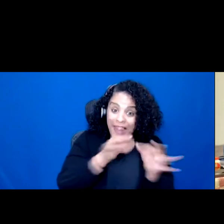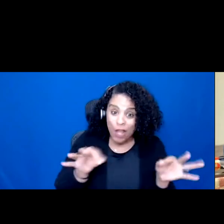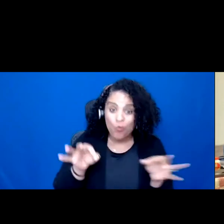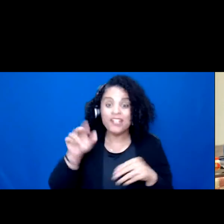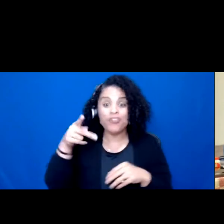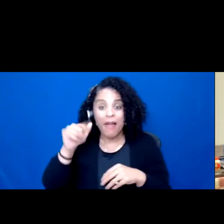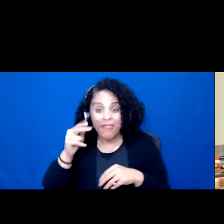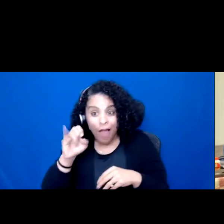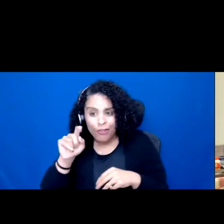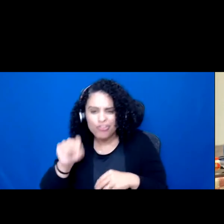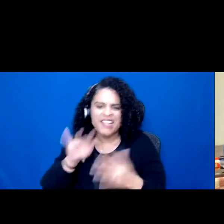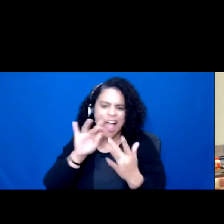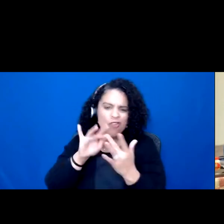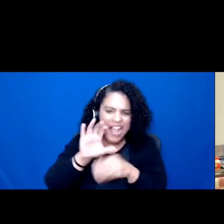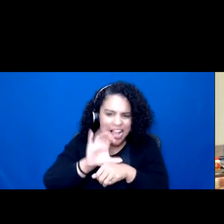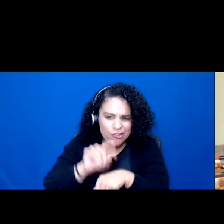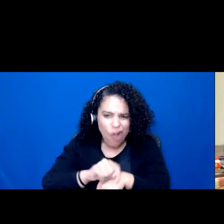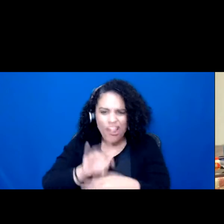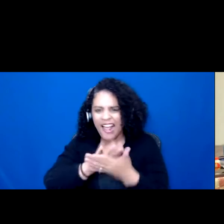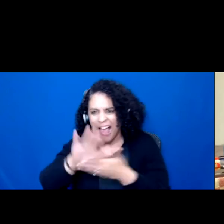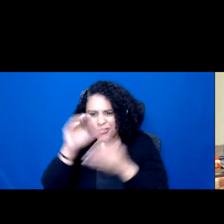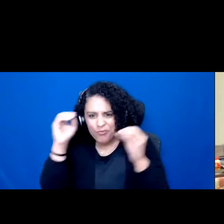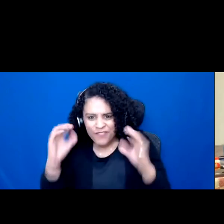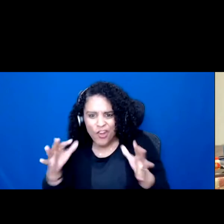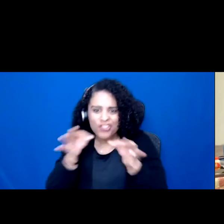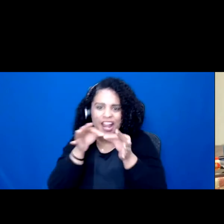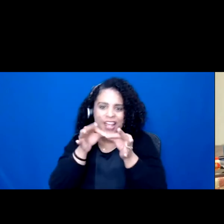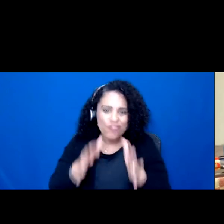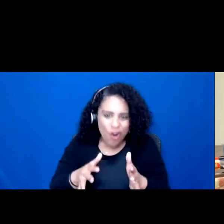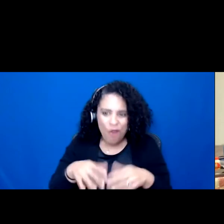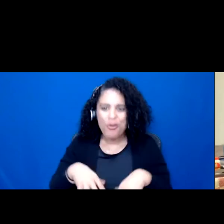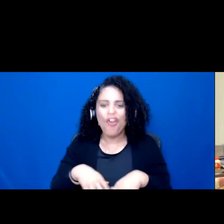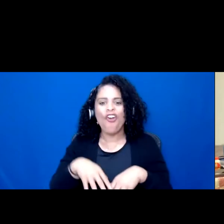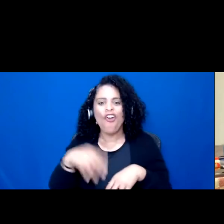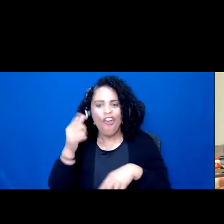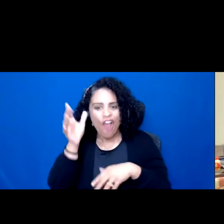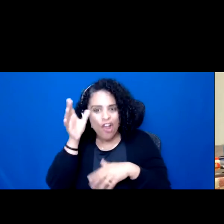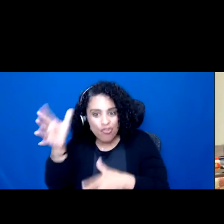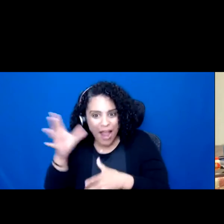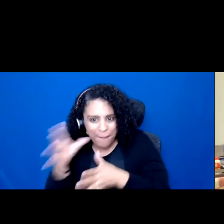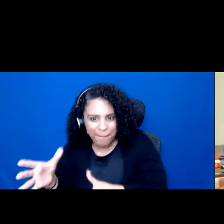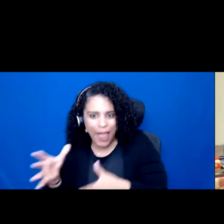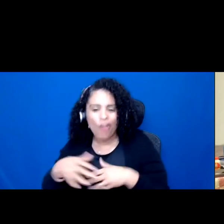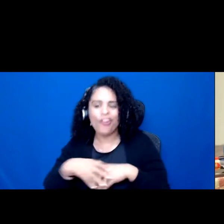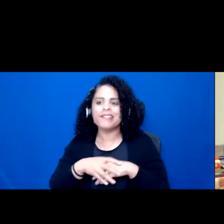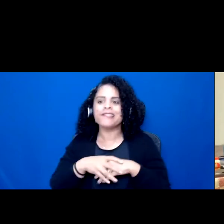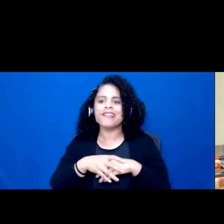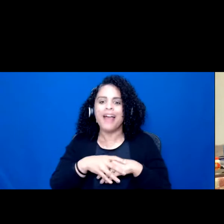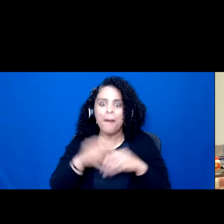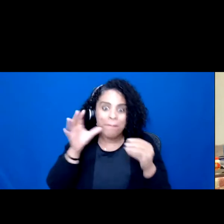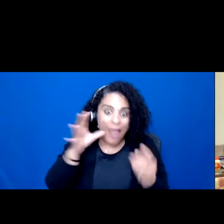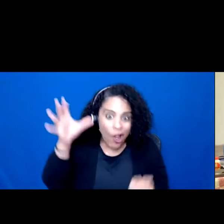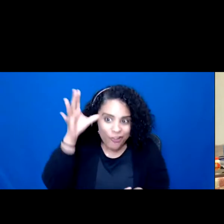outreach consultant, college professor, interpreter, grandparents, parents,